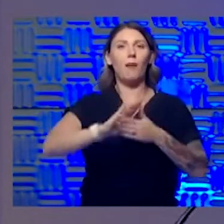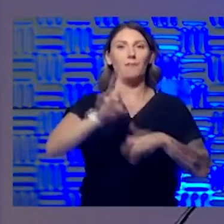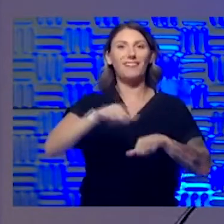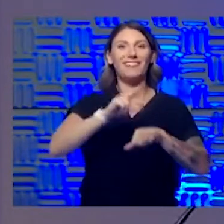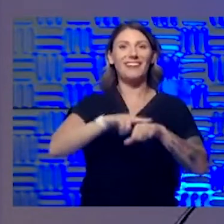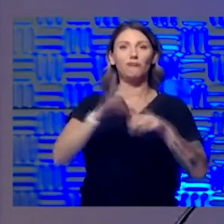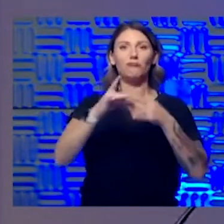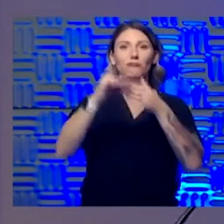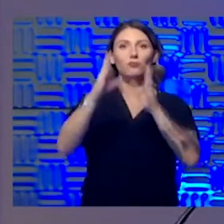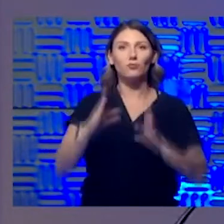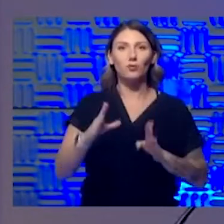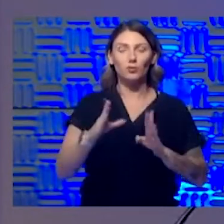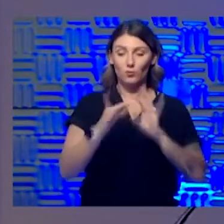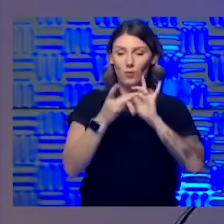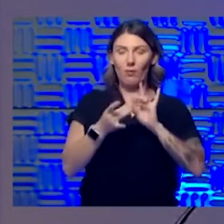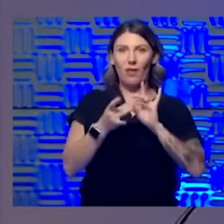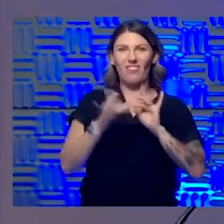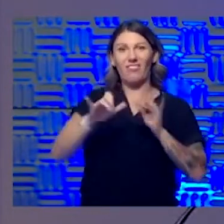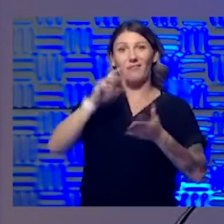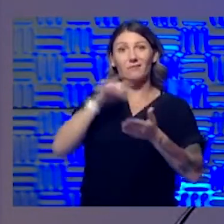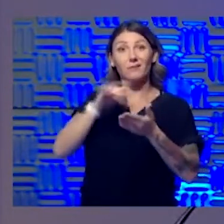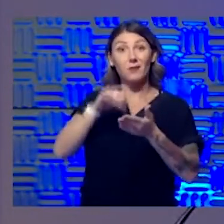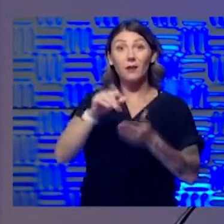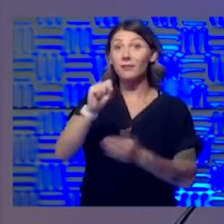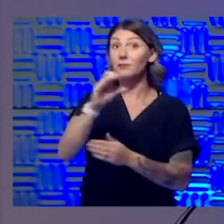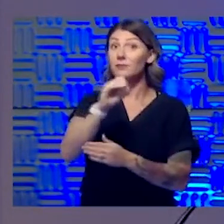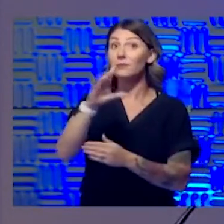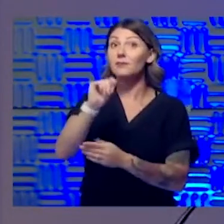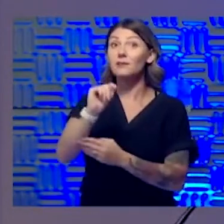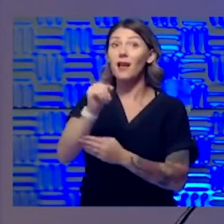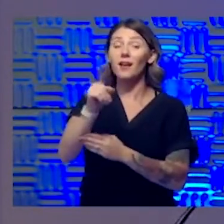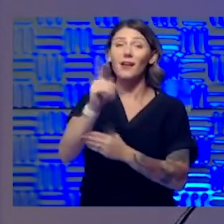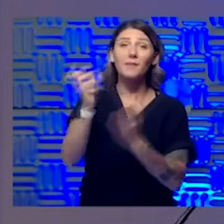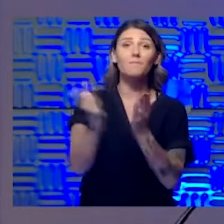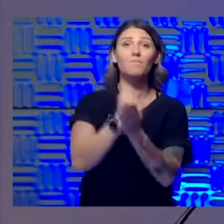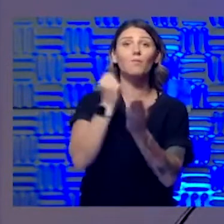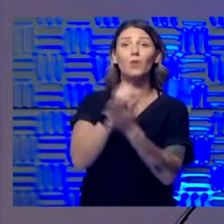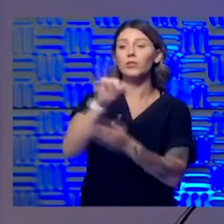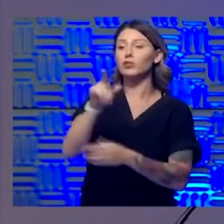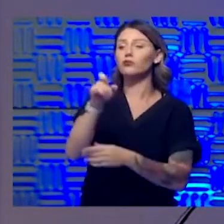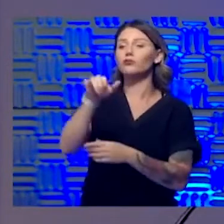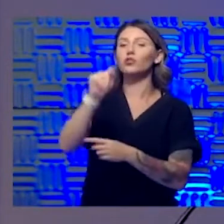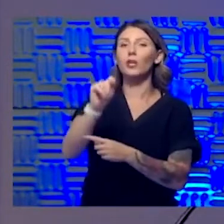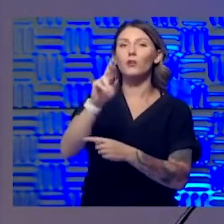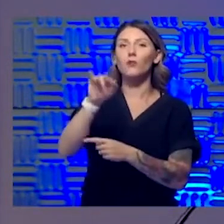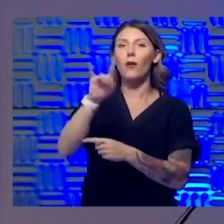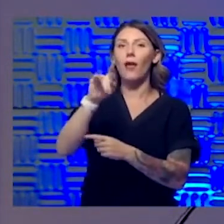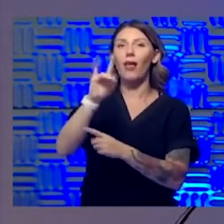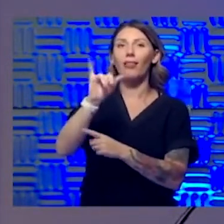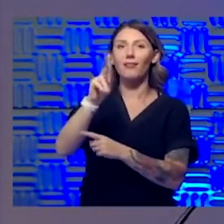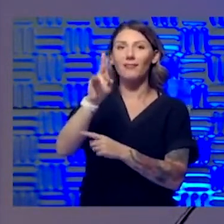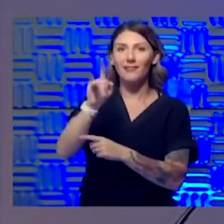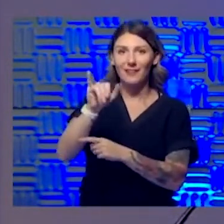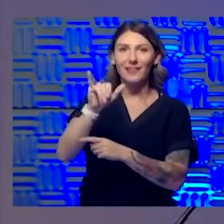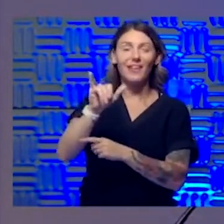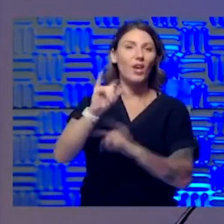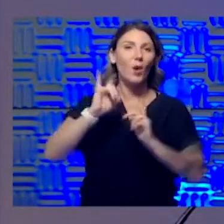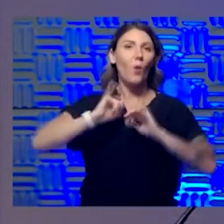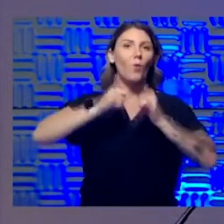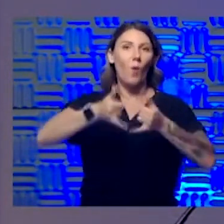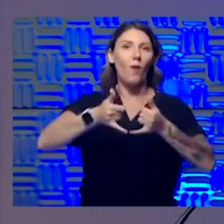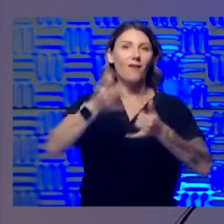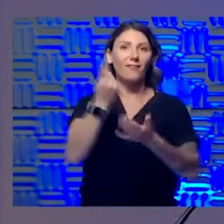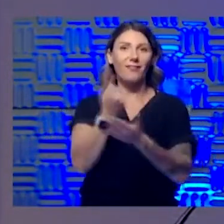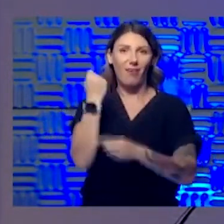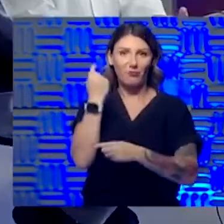regard. And in fact, Scott won the Janet Rowley Award last year as a result of his efforts around